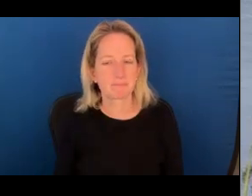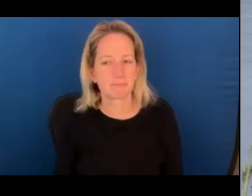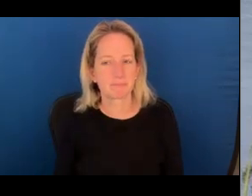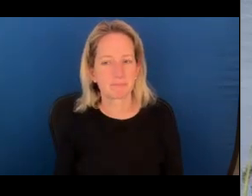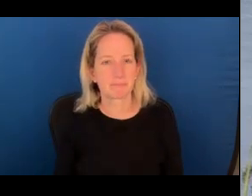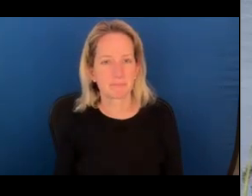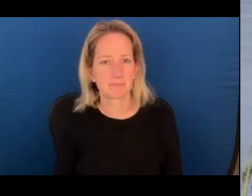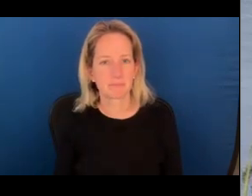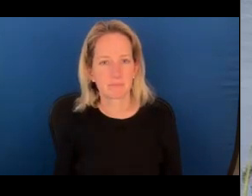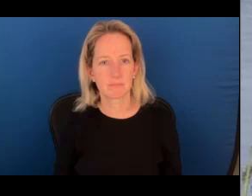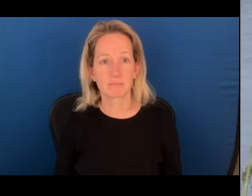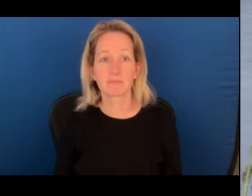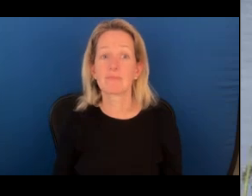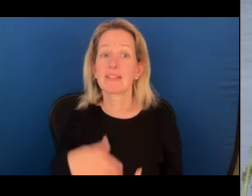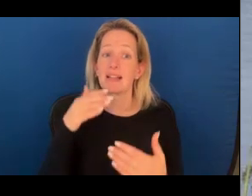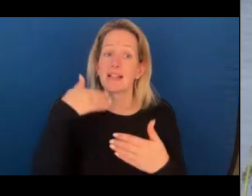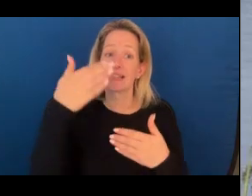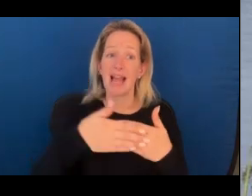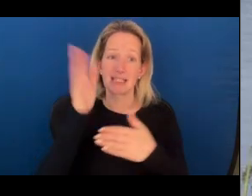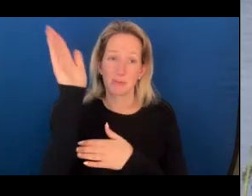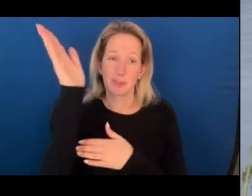We'll move on to our next presenter now. Thank you.